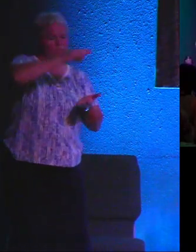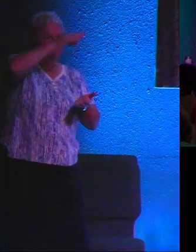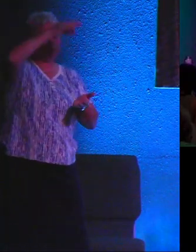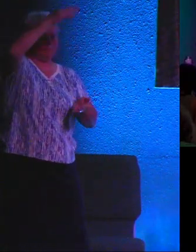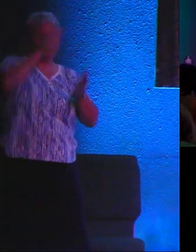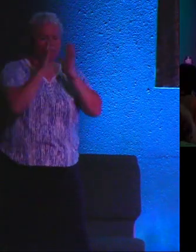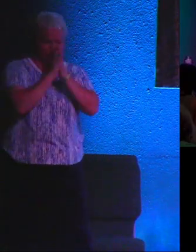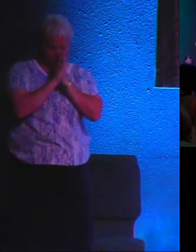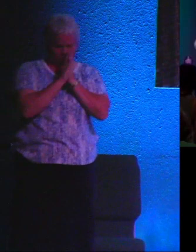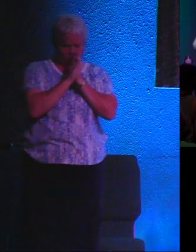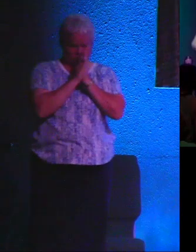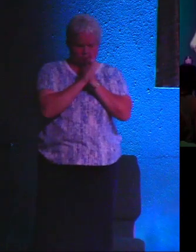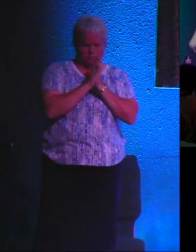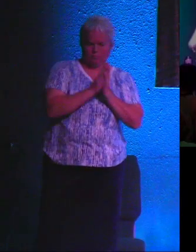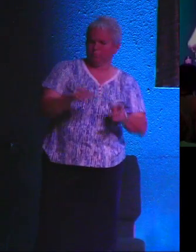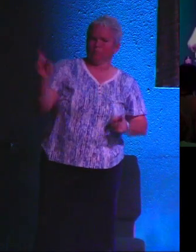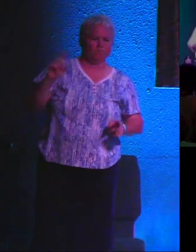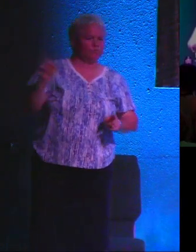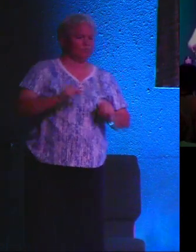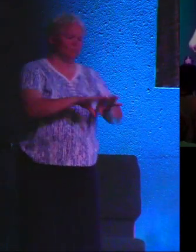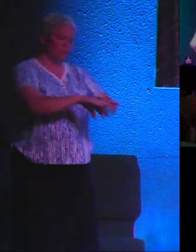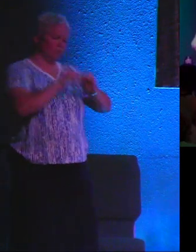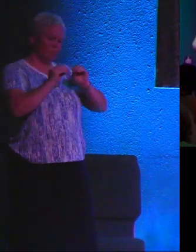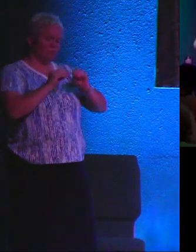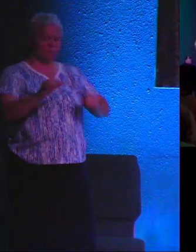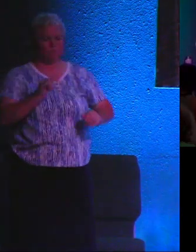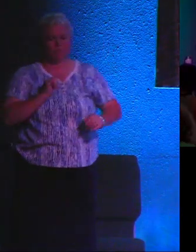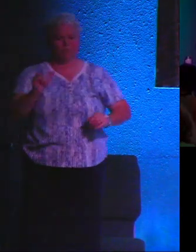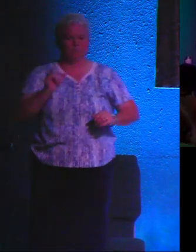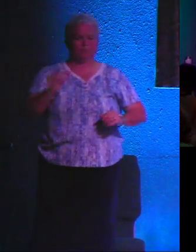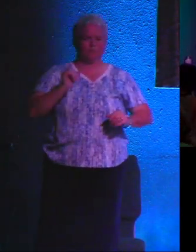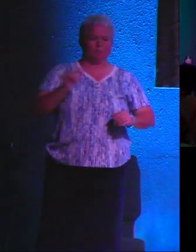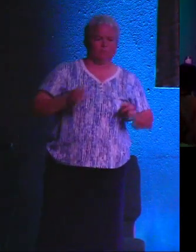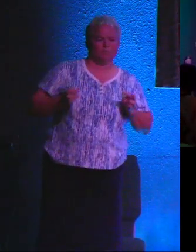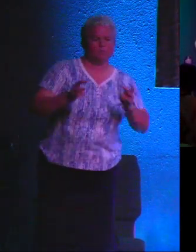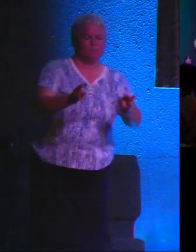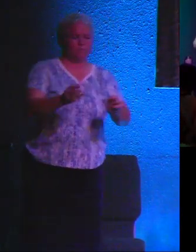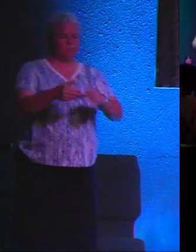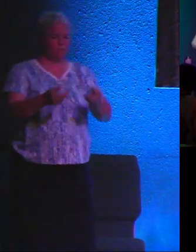I'll pray it right now that nobody leave here today the same way that they came in.